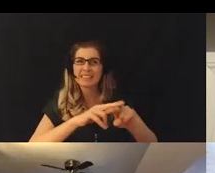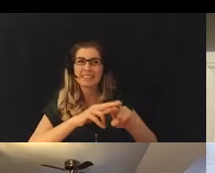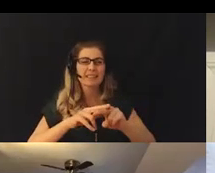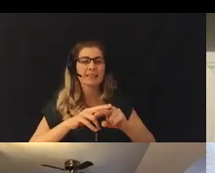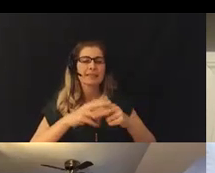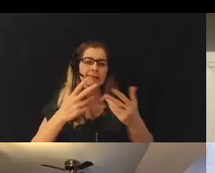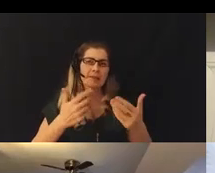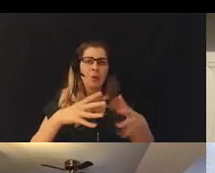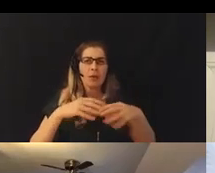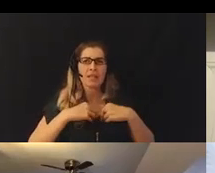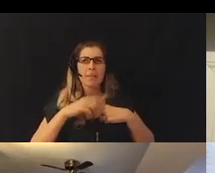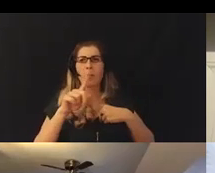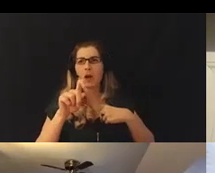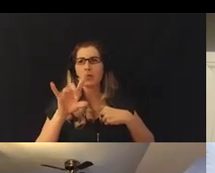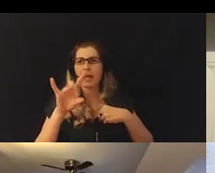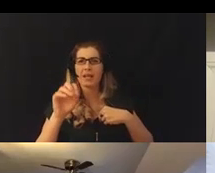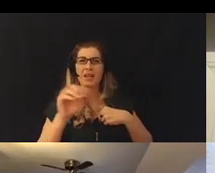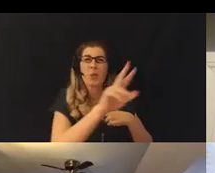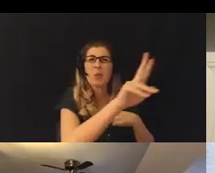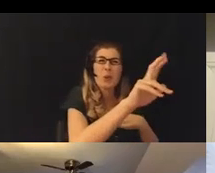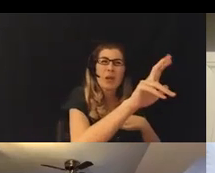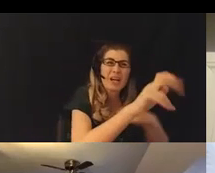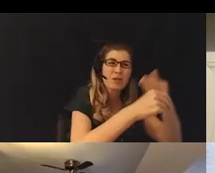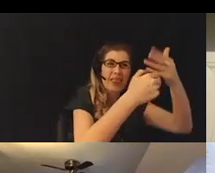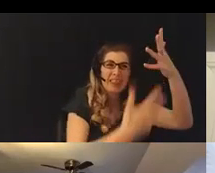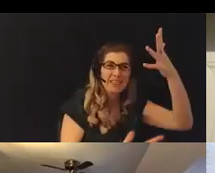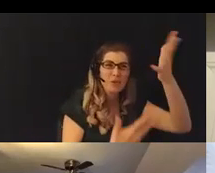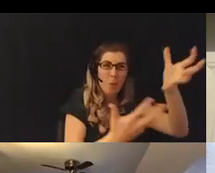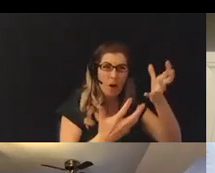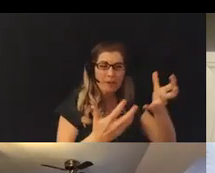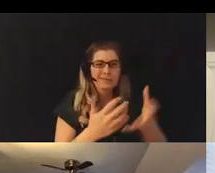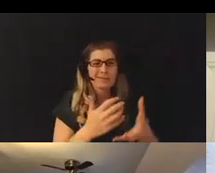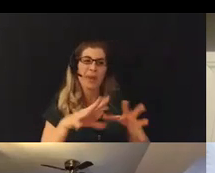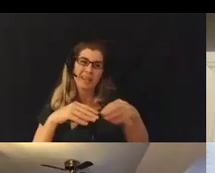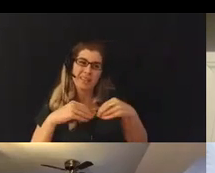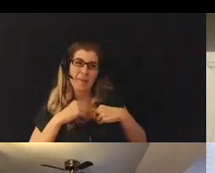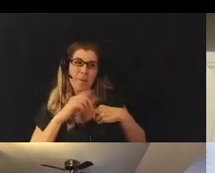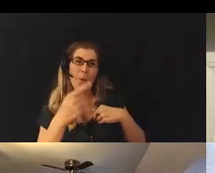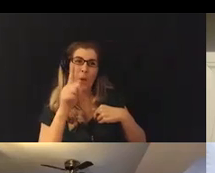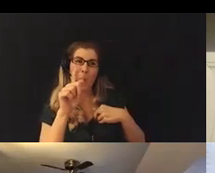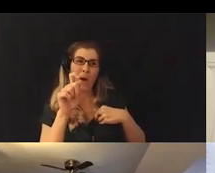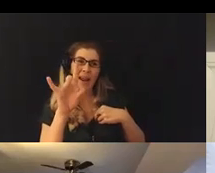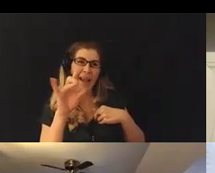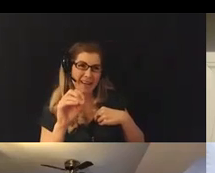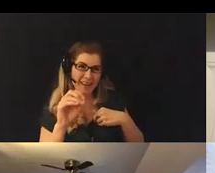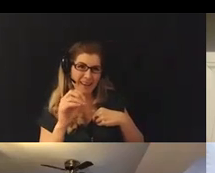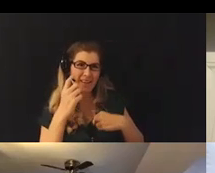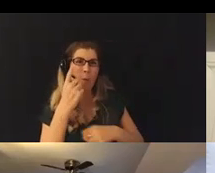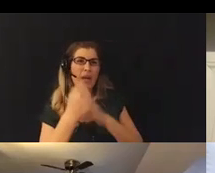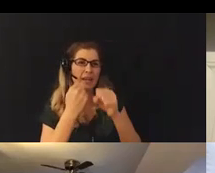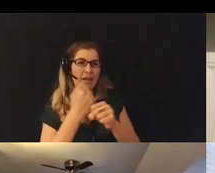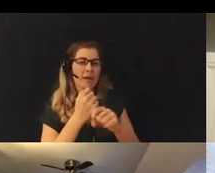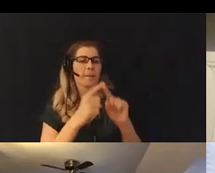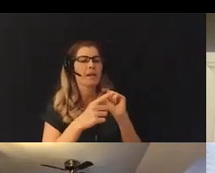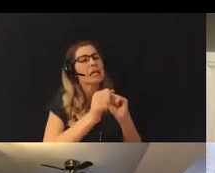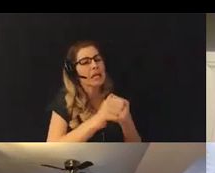accept 180 of maybe 300 who are listing that per year. But it is a requirement that they take